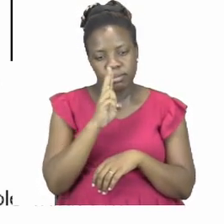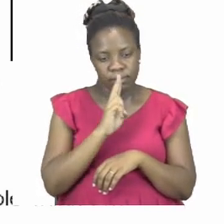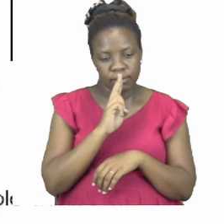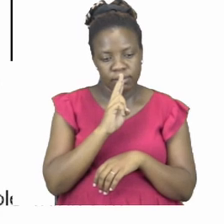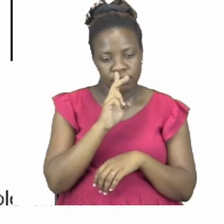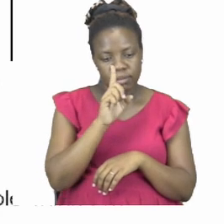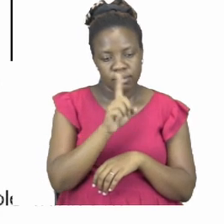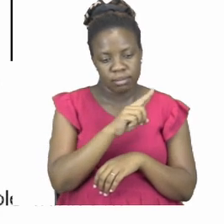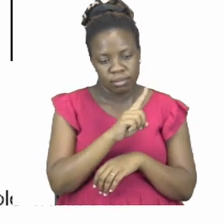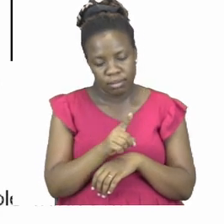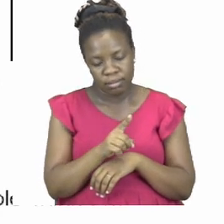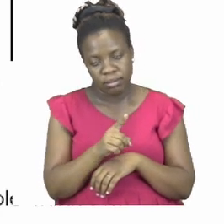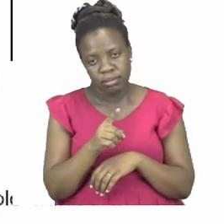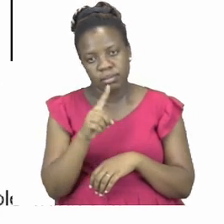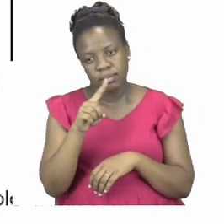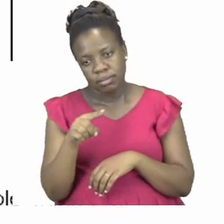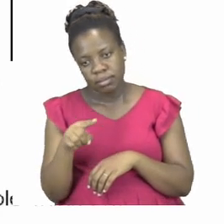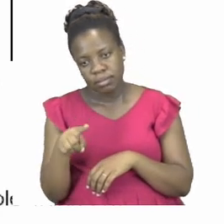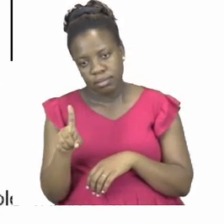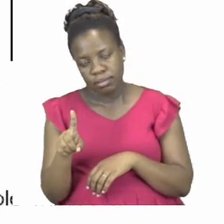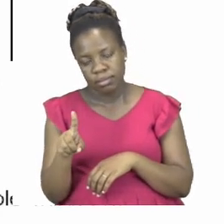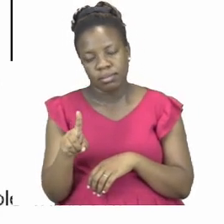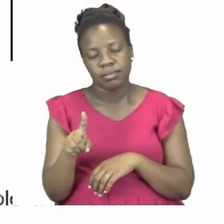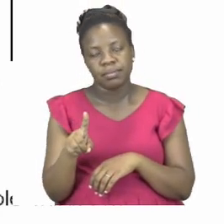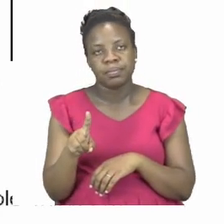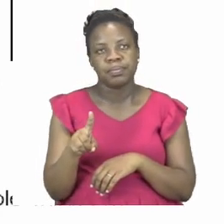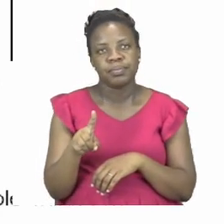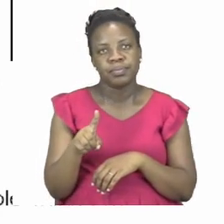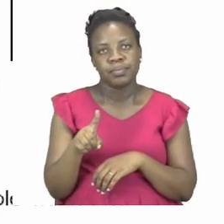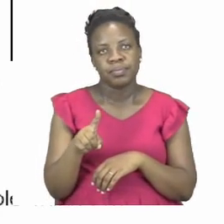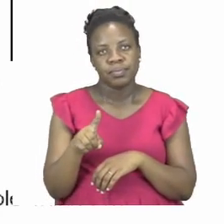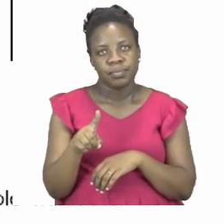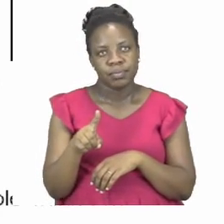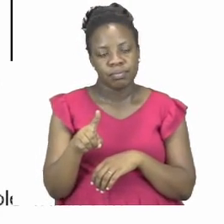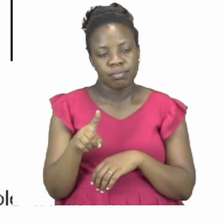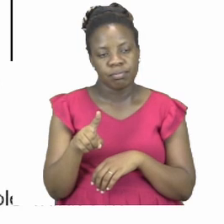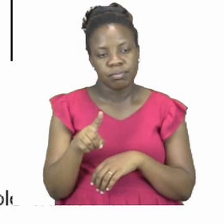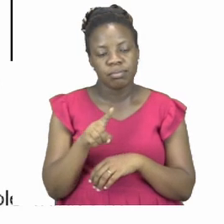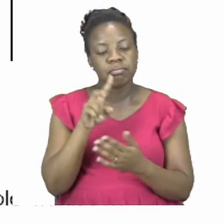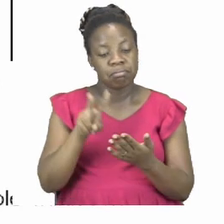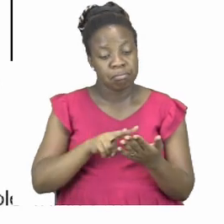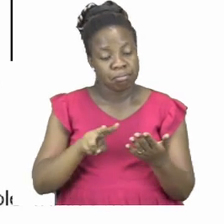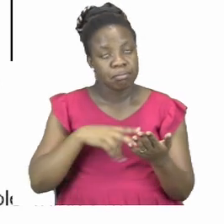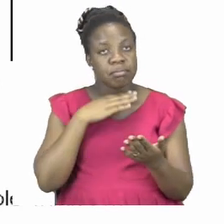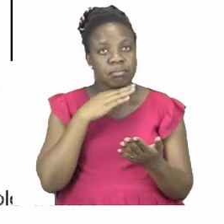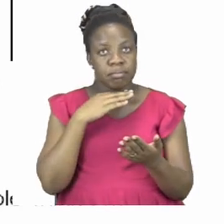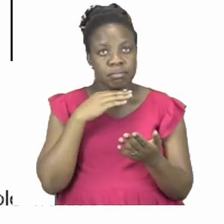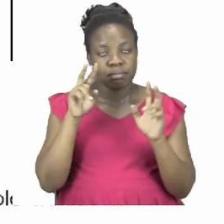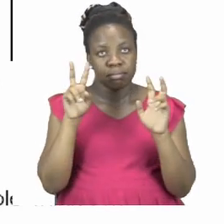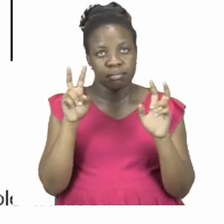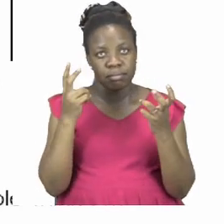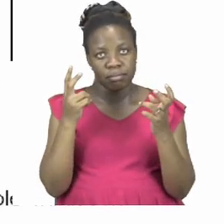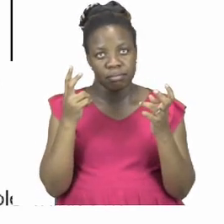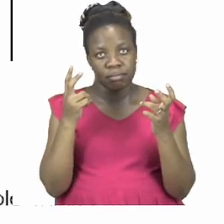your questions have been answered correctly. So let's take a look at our comprehension. I'd like you